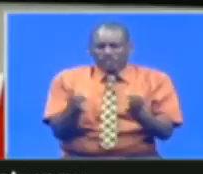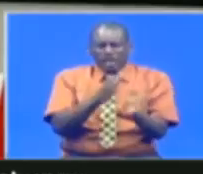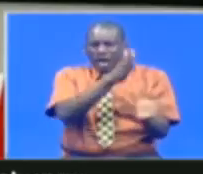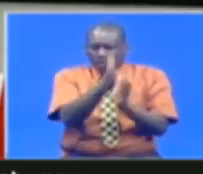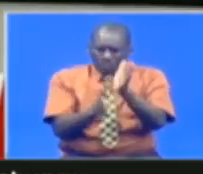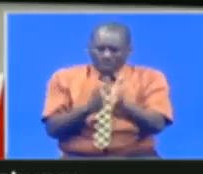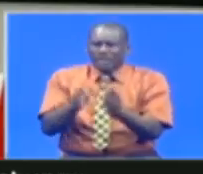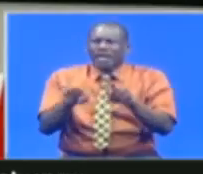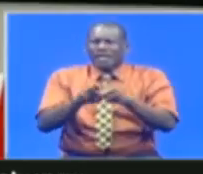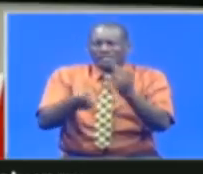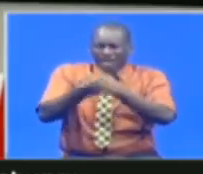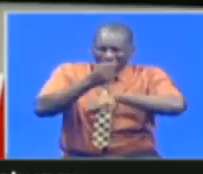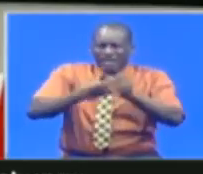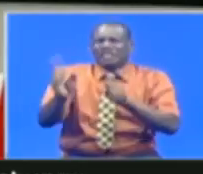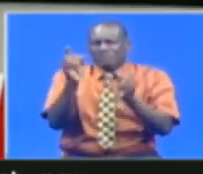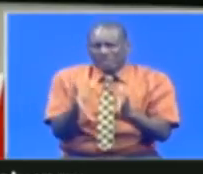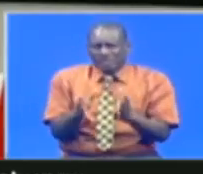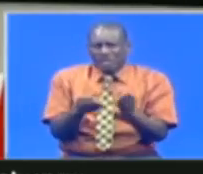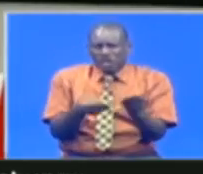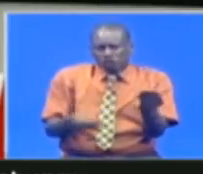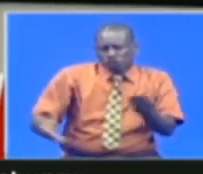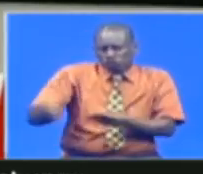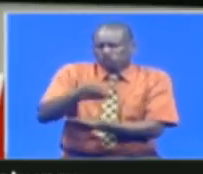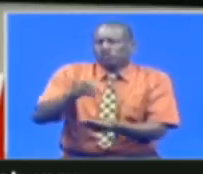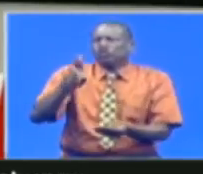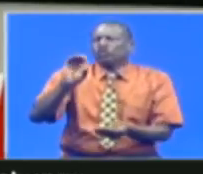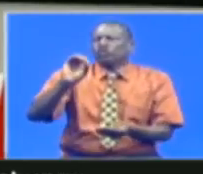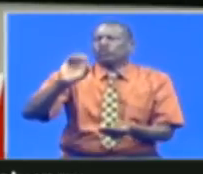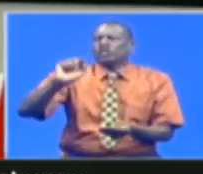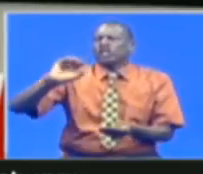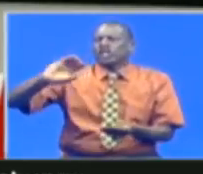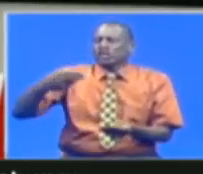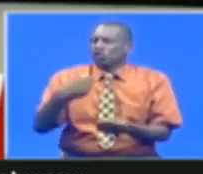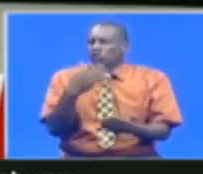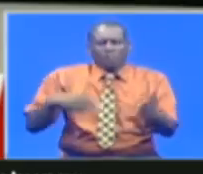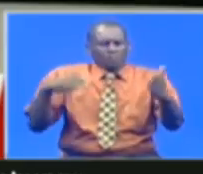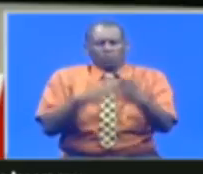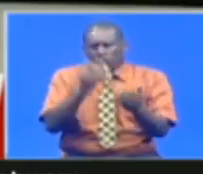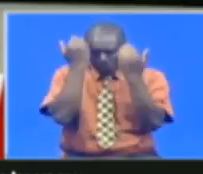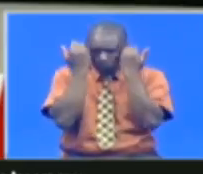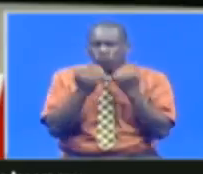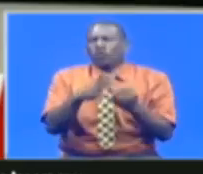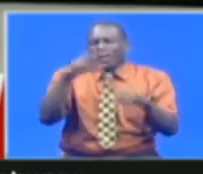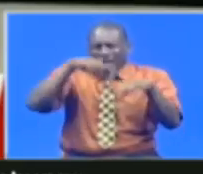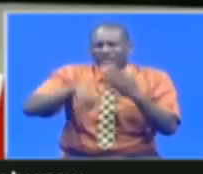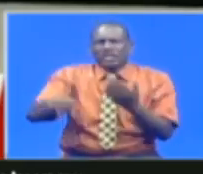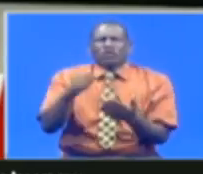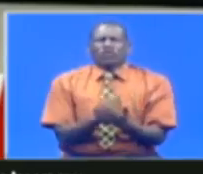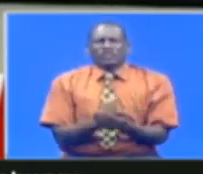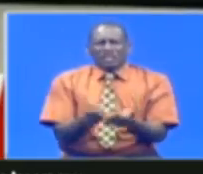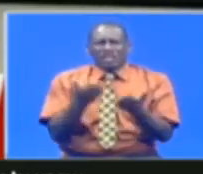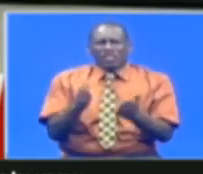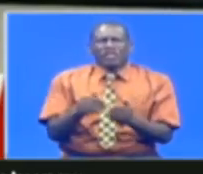an acting capacity as replacement for Rotich, who is barred by the courts from returning to office. Things get slightly